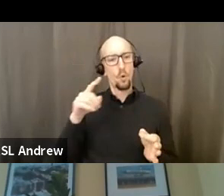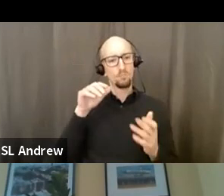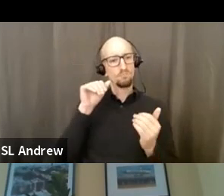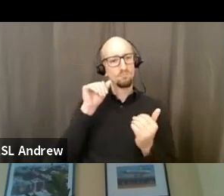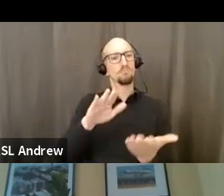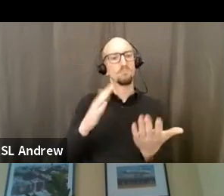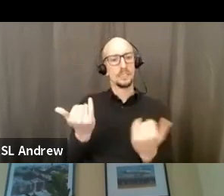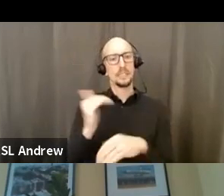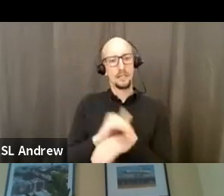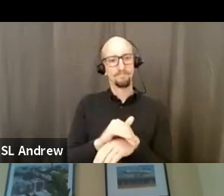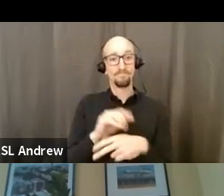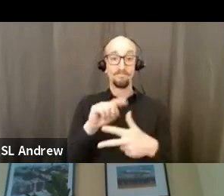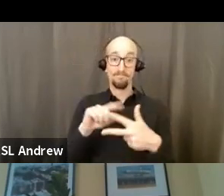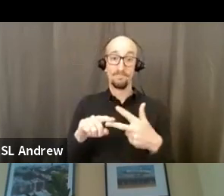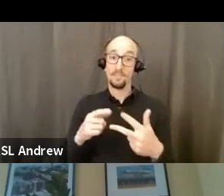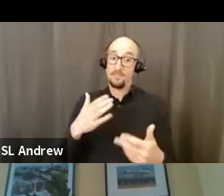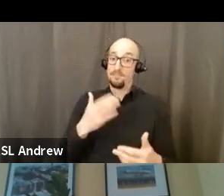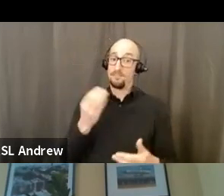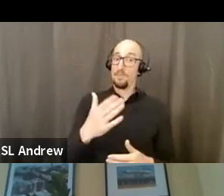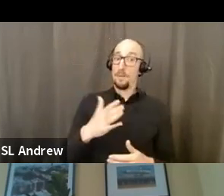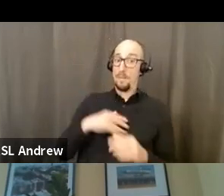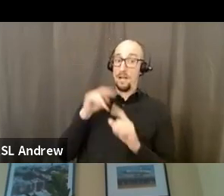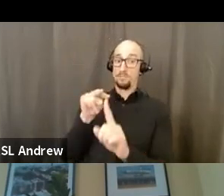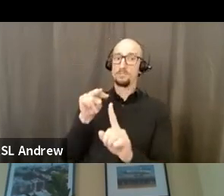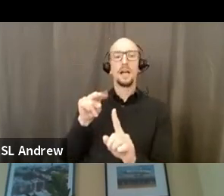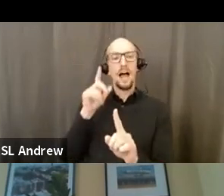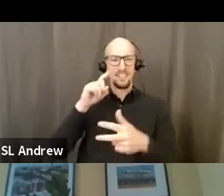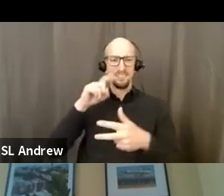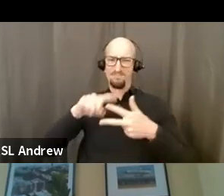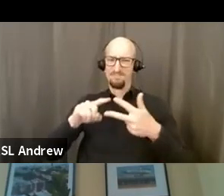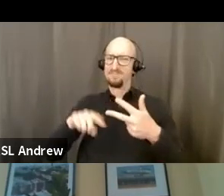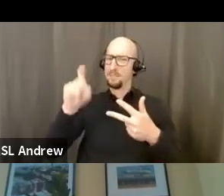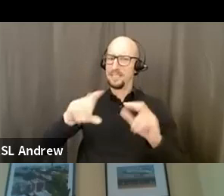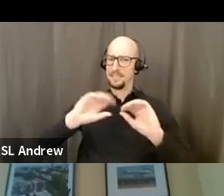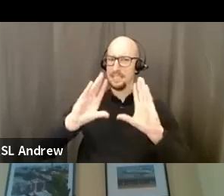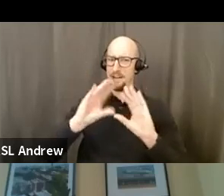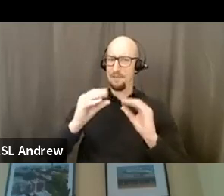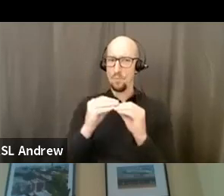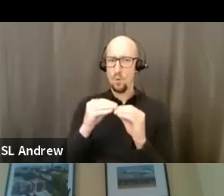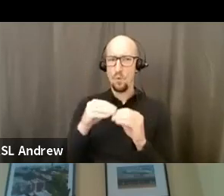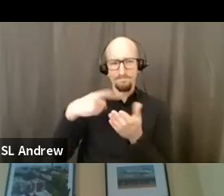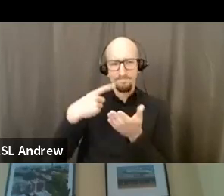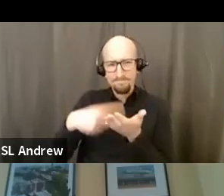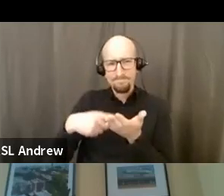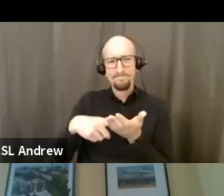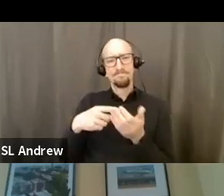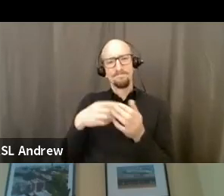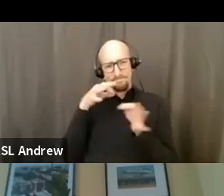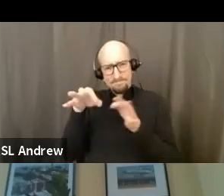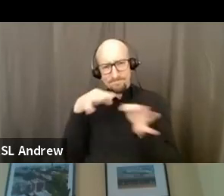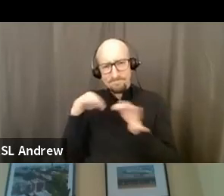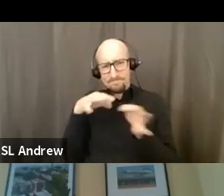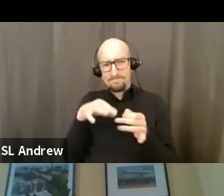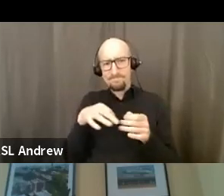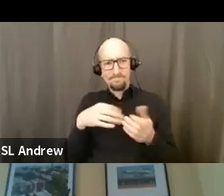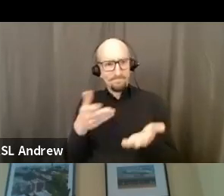require, in my mind, further clarification and further direction as to what the